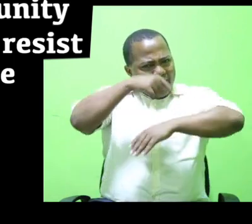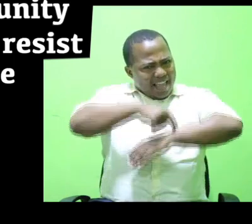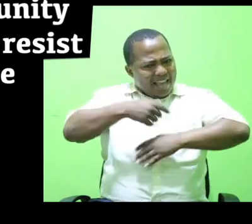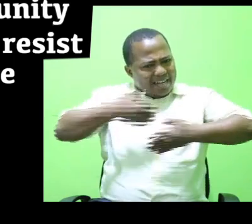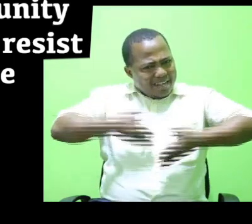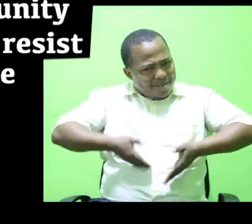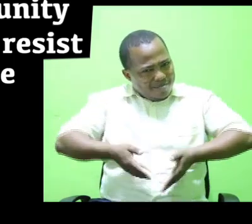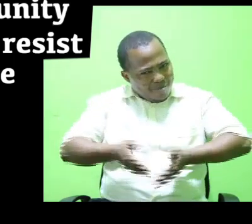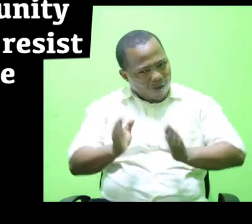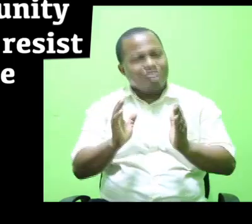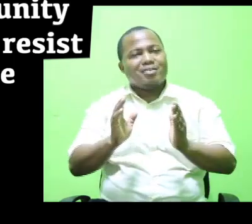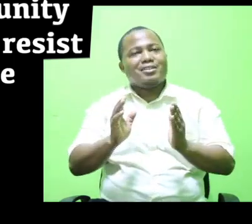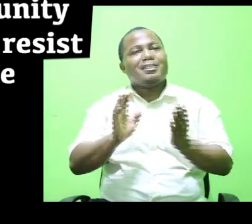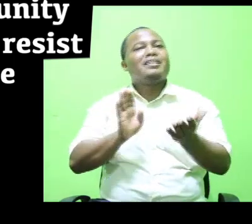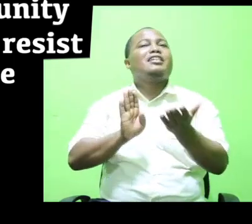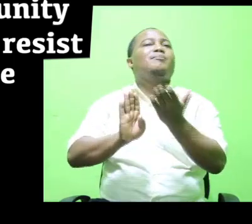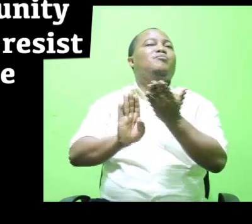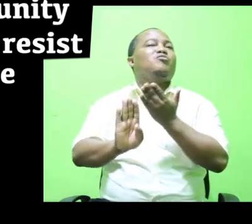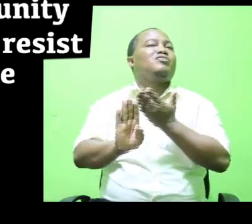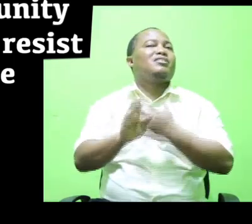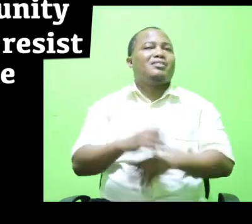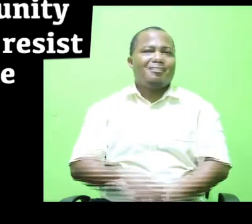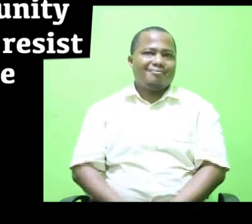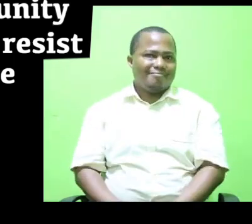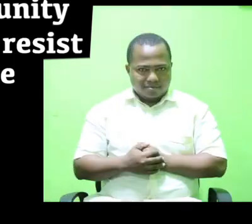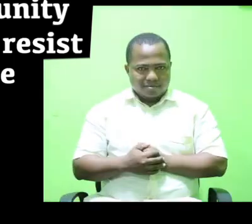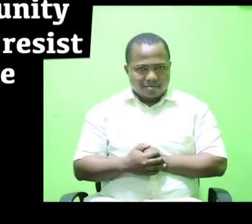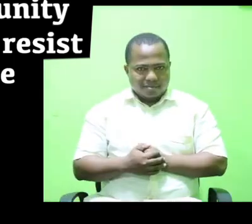inborn immunity.